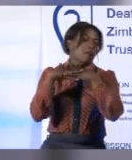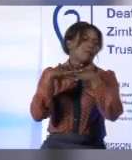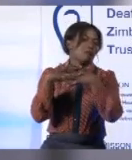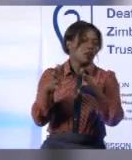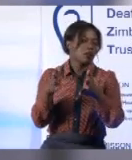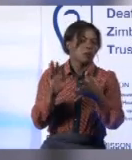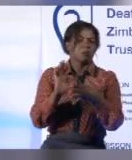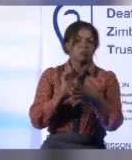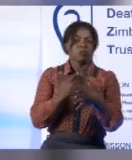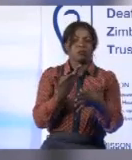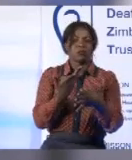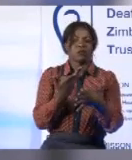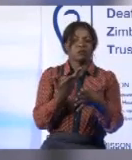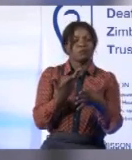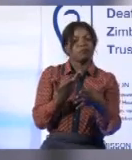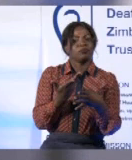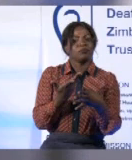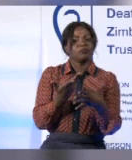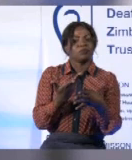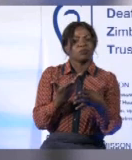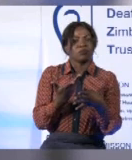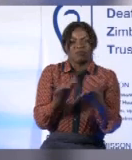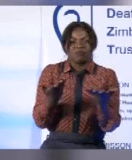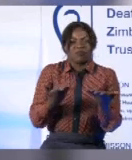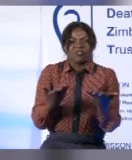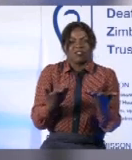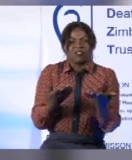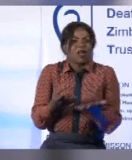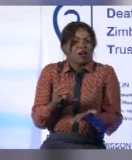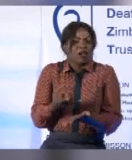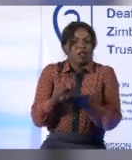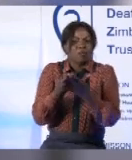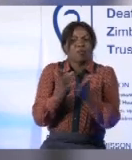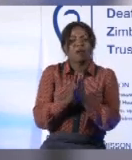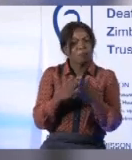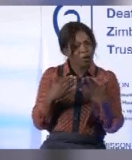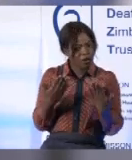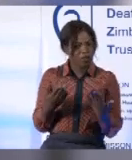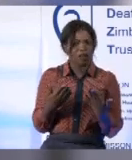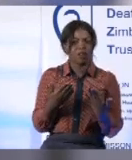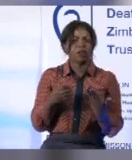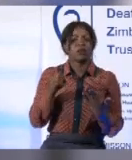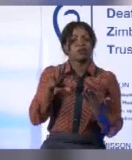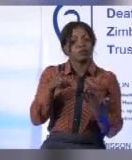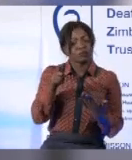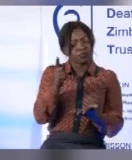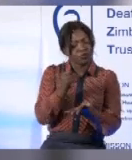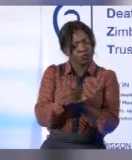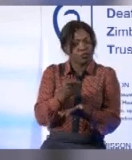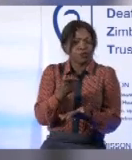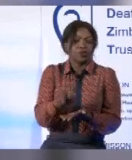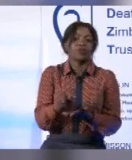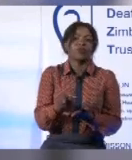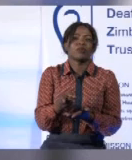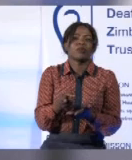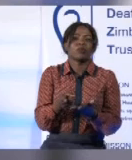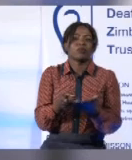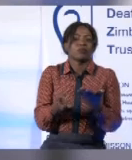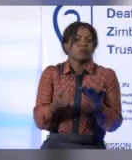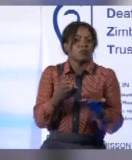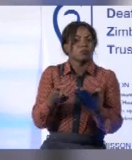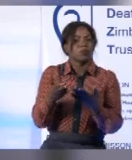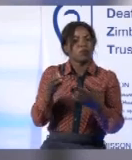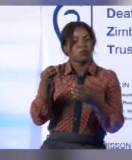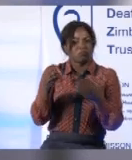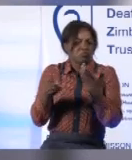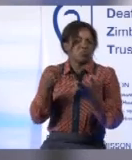actually there was no one to help me. I'm sure if I didn't do that, maybe I should be only having my O